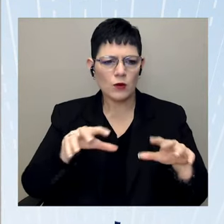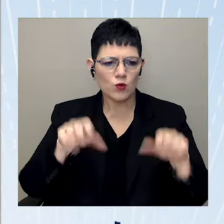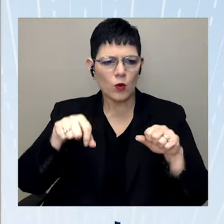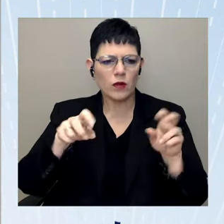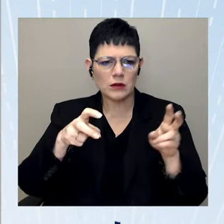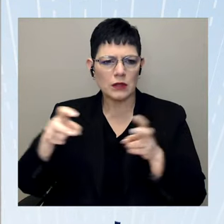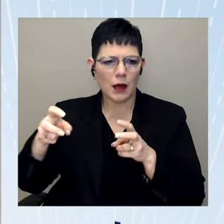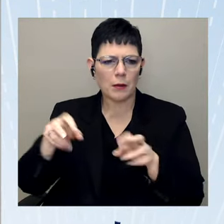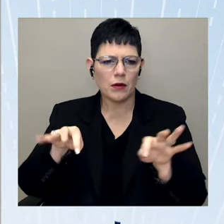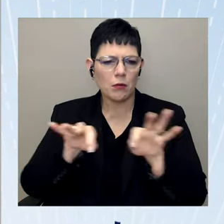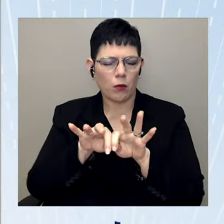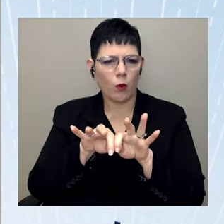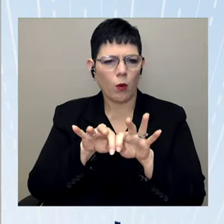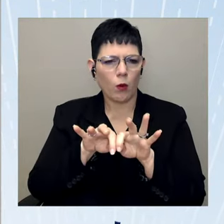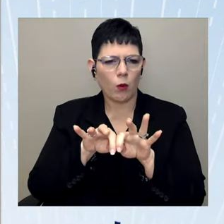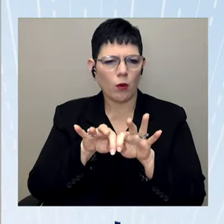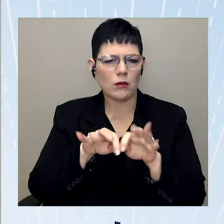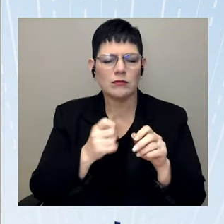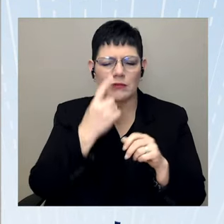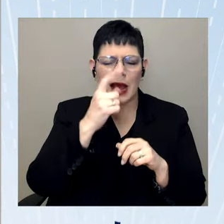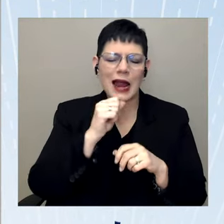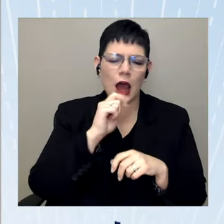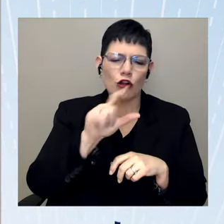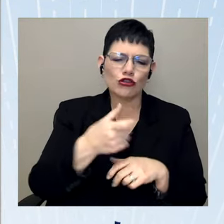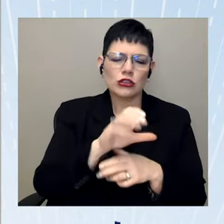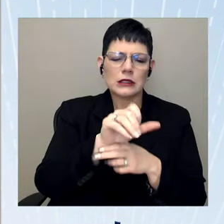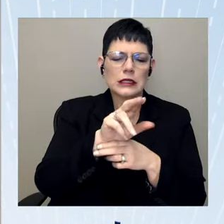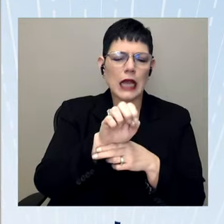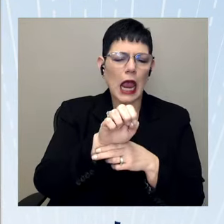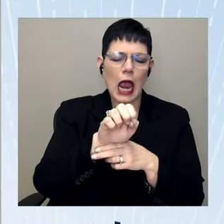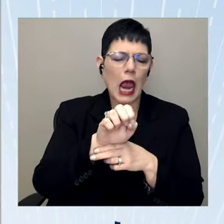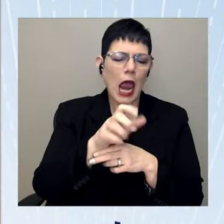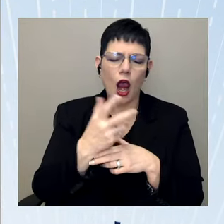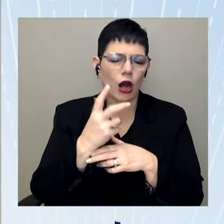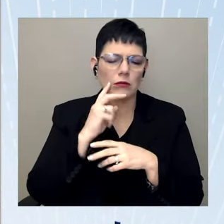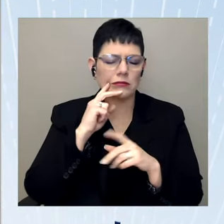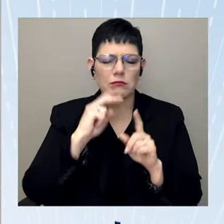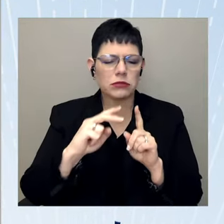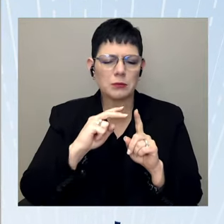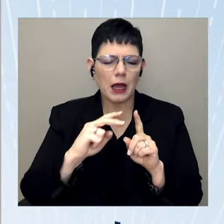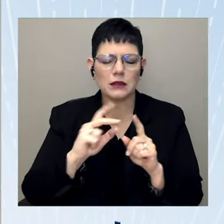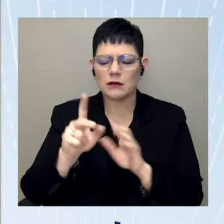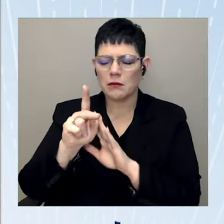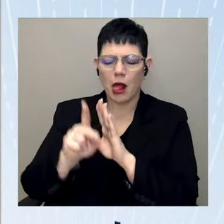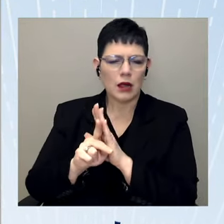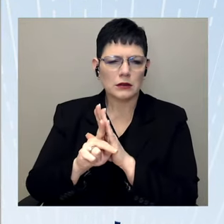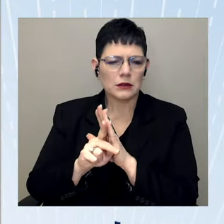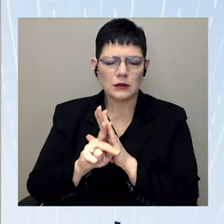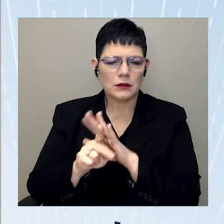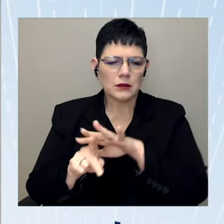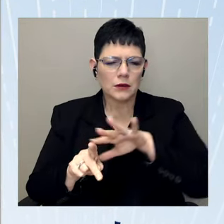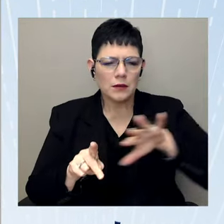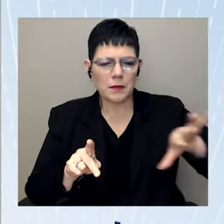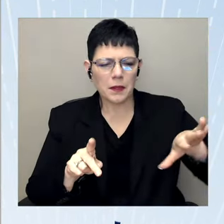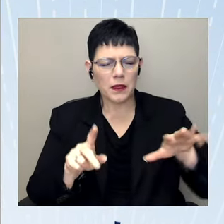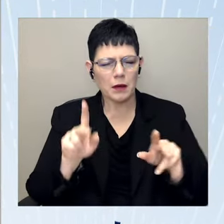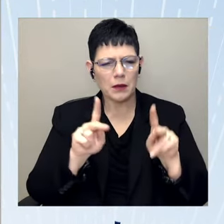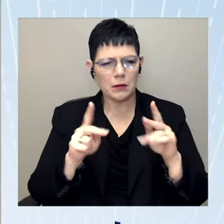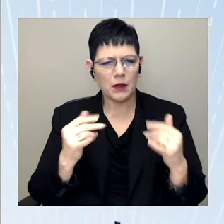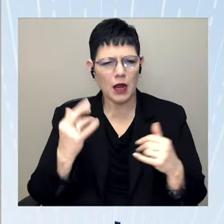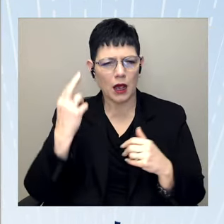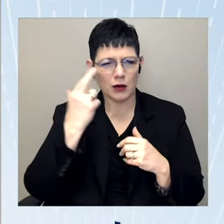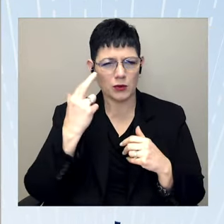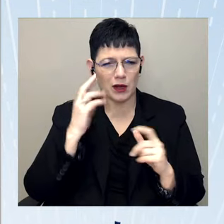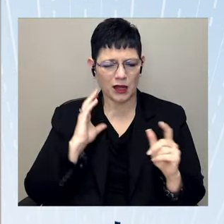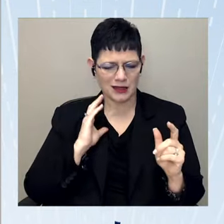just about the care economy, and it's not just about the care policies. I think everyone's beginning to realize our economy